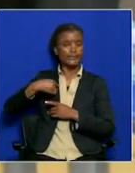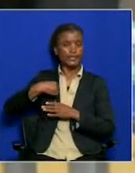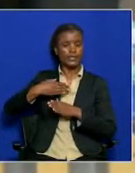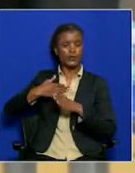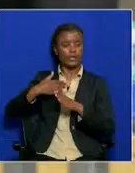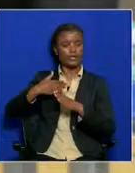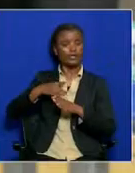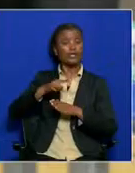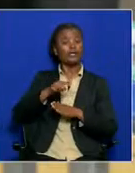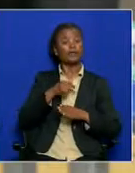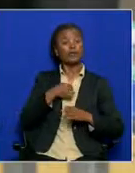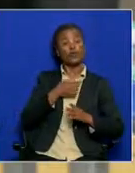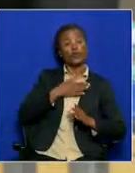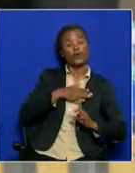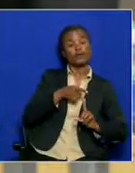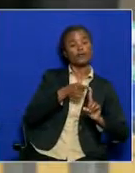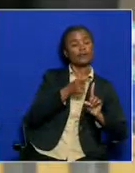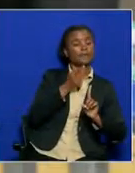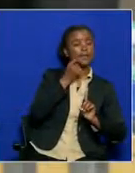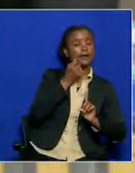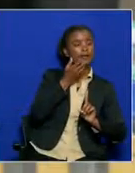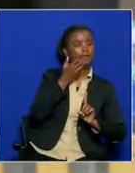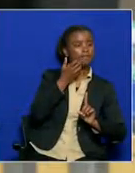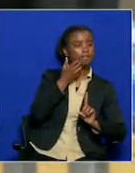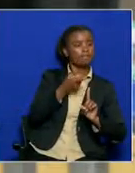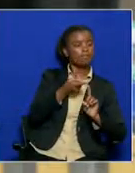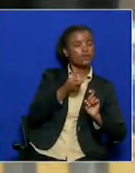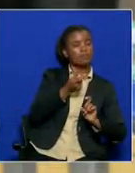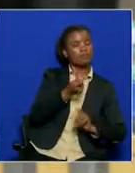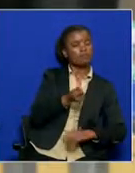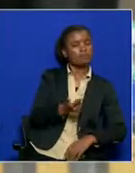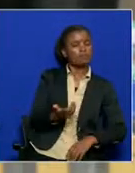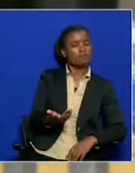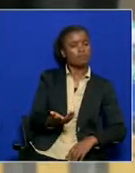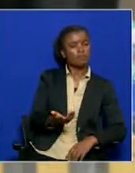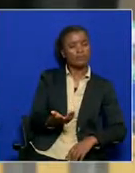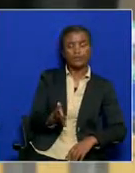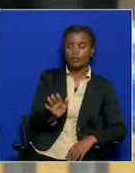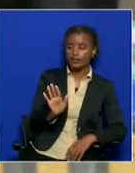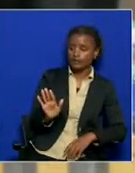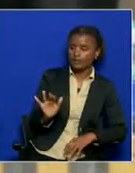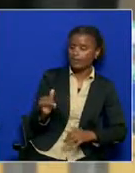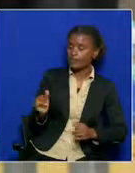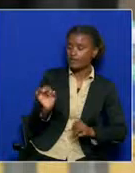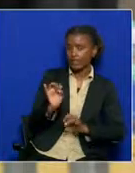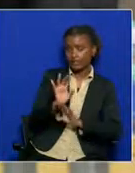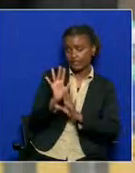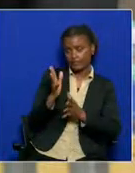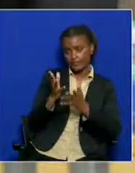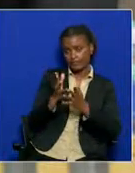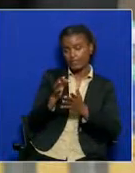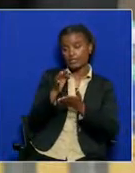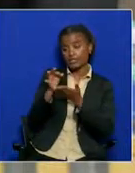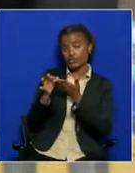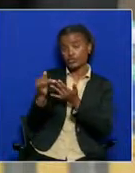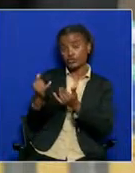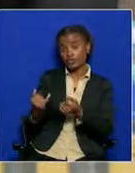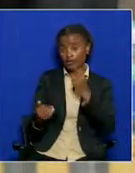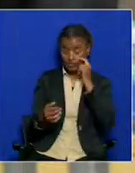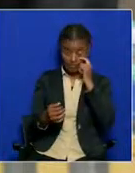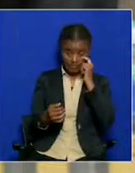paid. Yes, General, just in case I wasn't clear in what I'm putting to you, what I'm putting to you